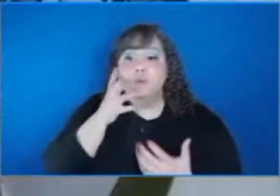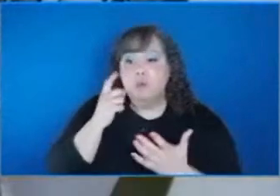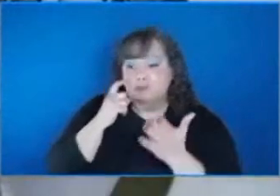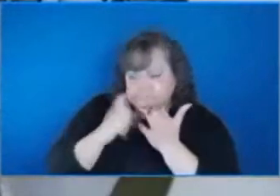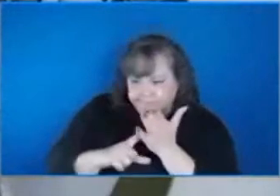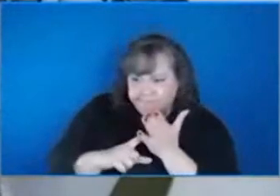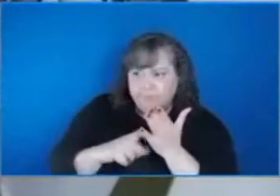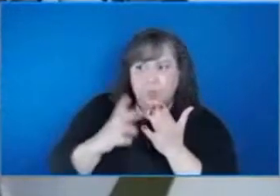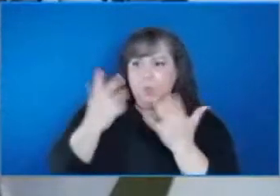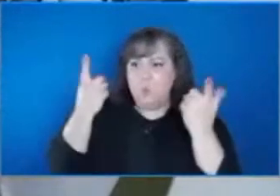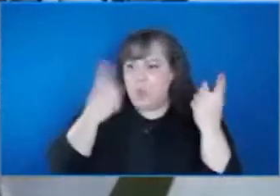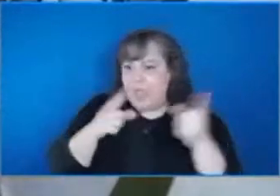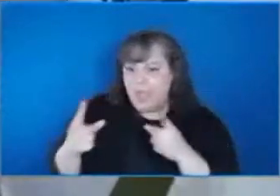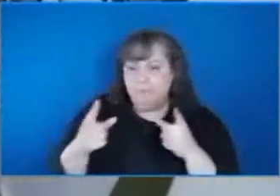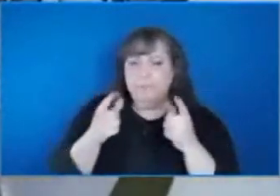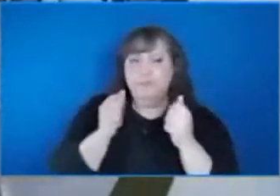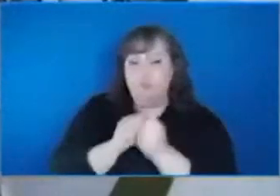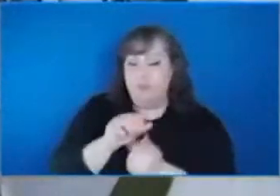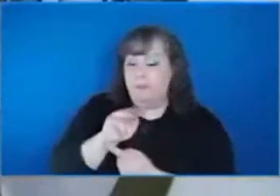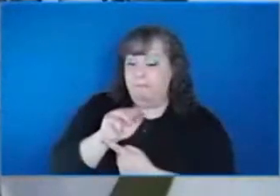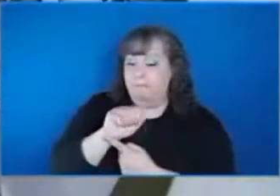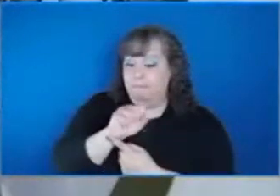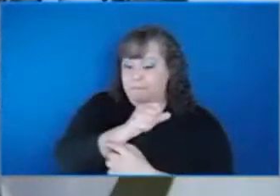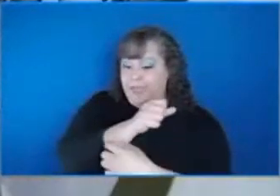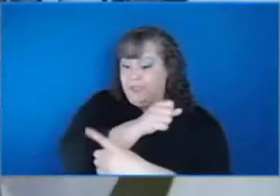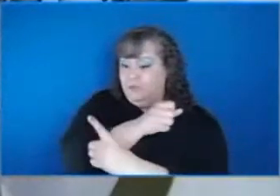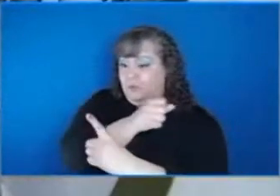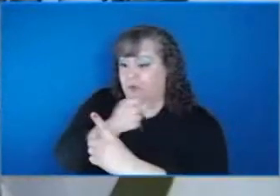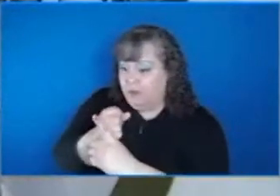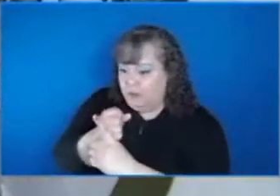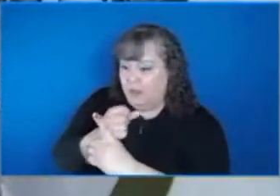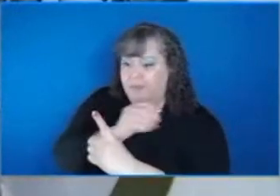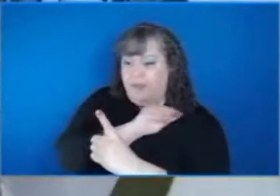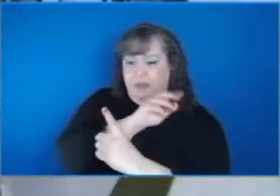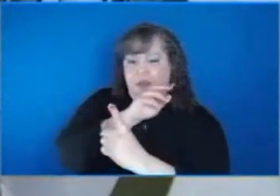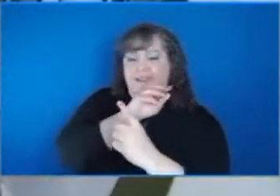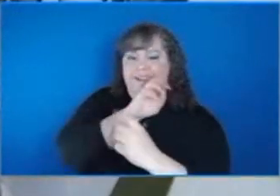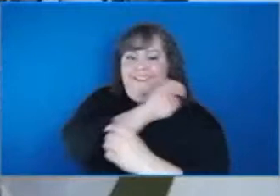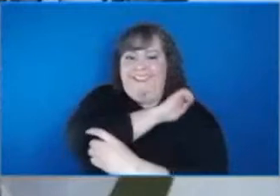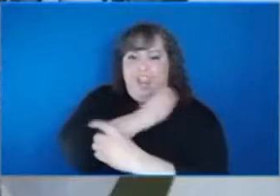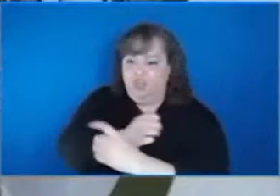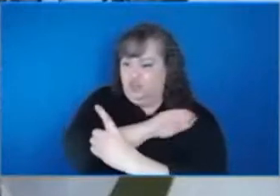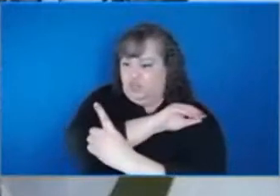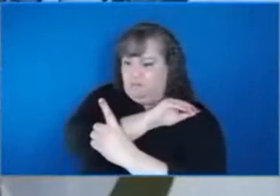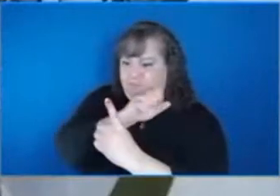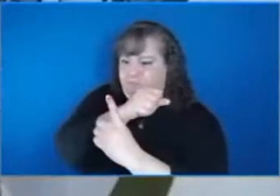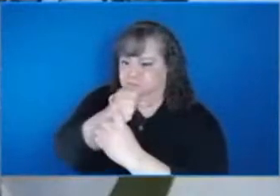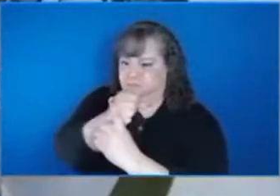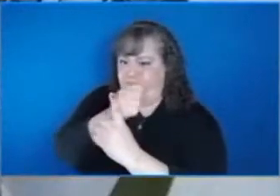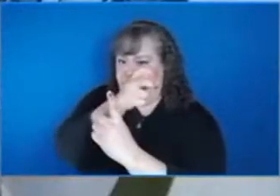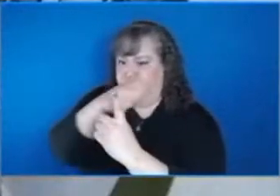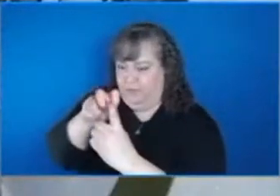energy transfer from the CTB to Shane. Shane will be perfectly stable.